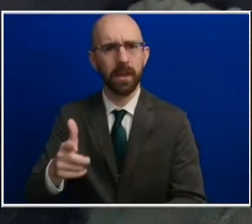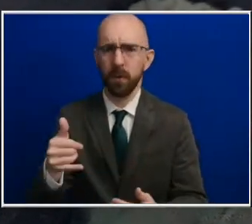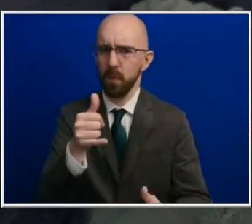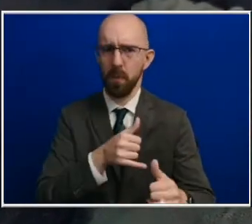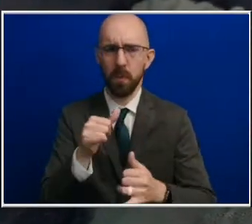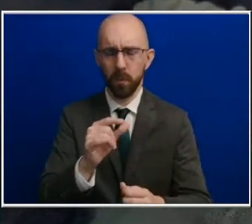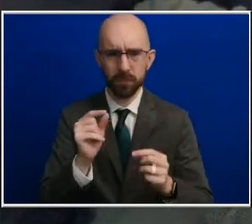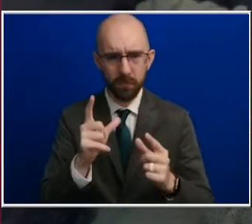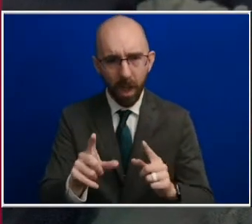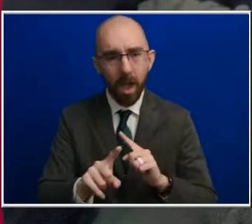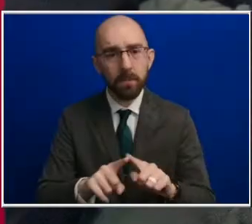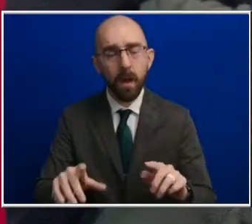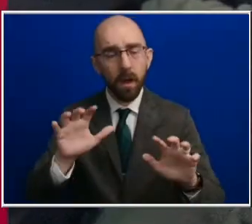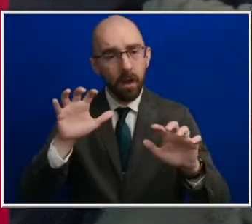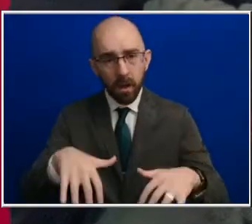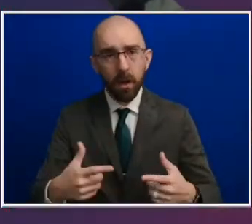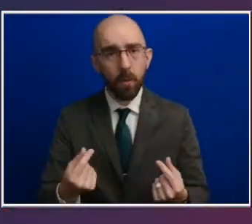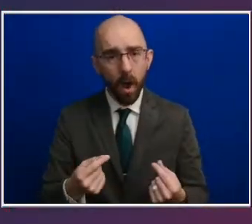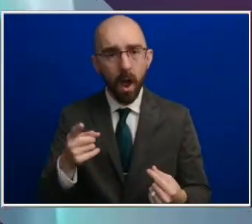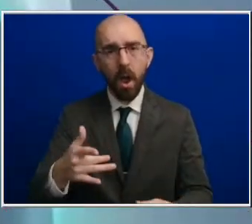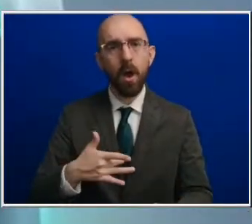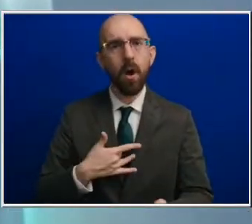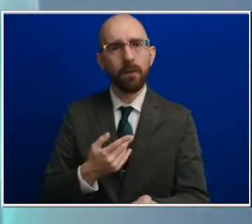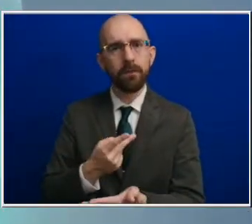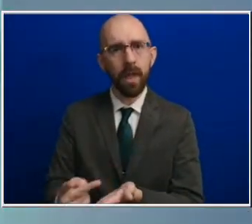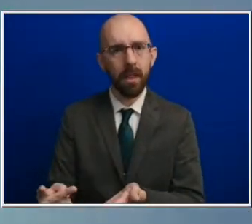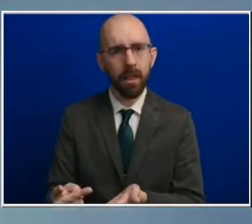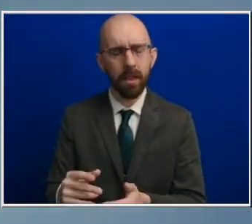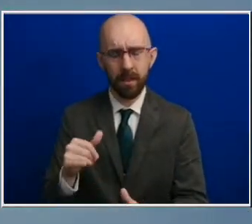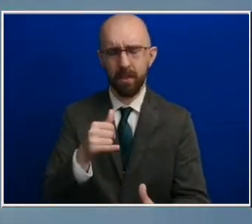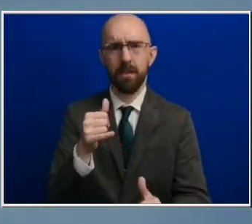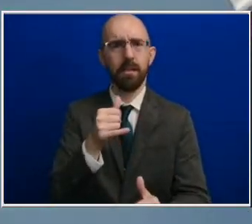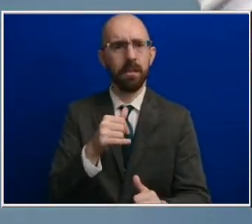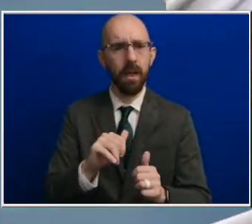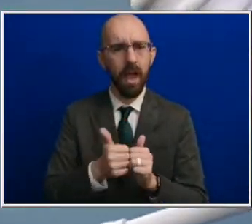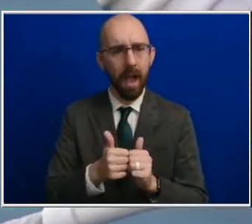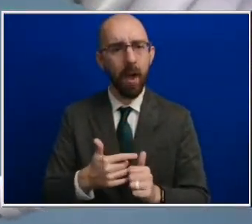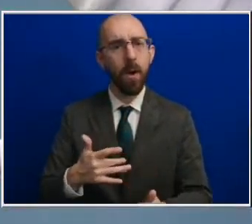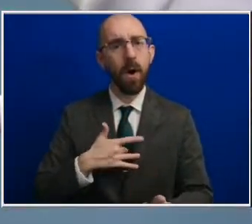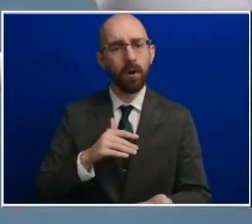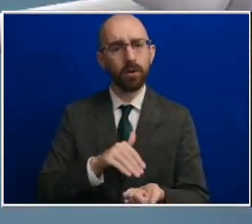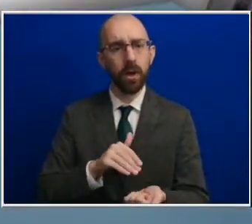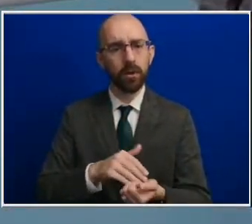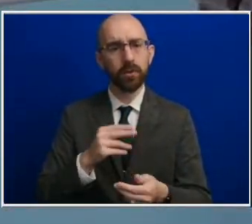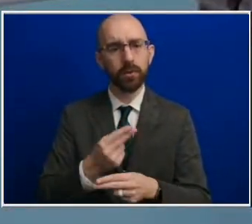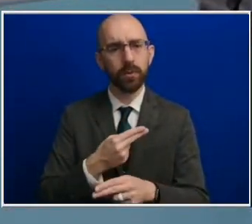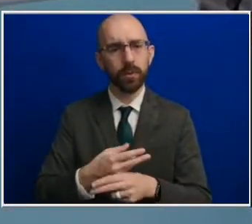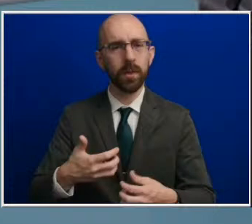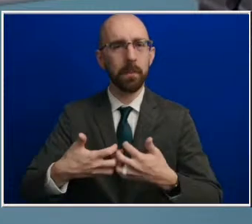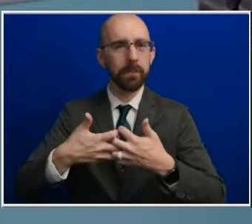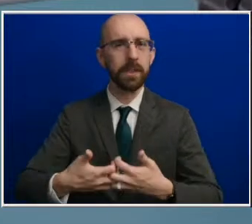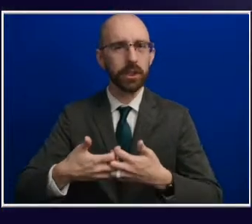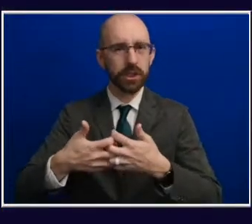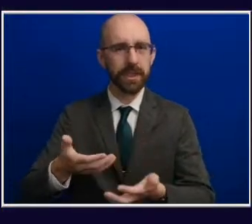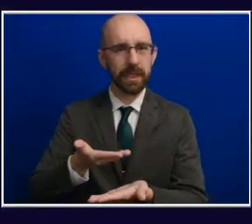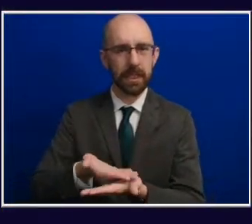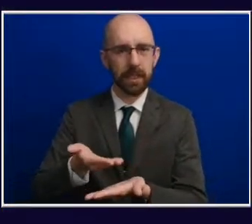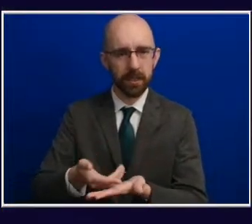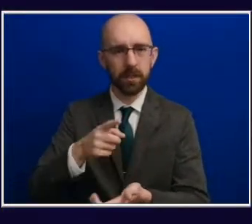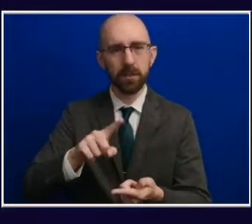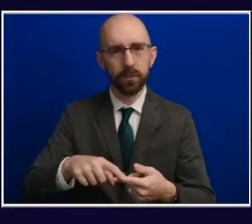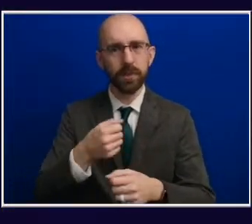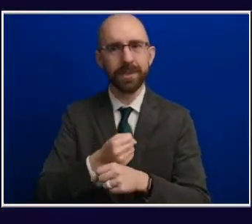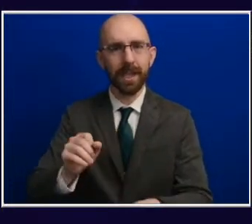being told she was in heart failure. The unique way cardiologists are using a mechanical device to save her